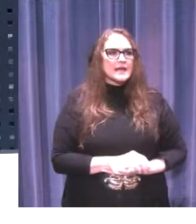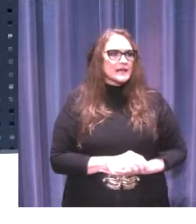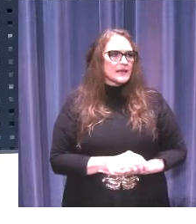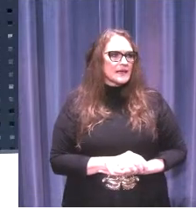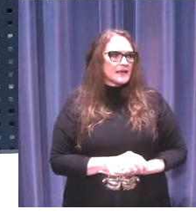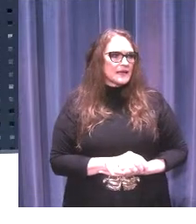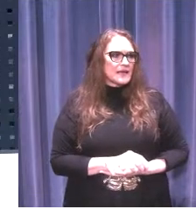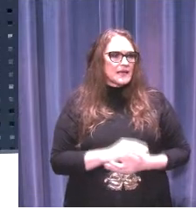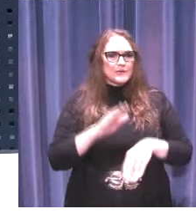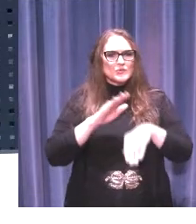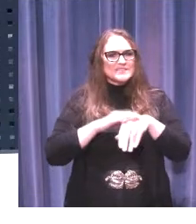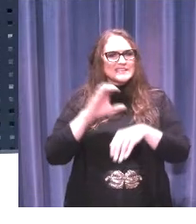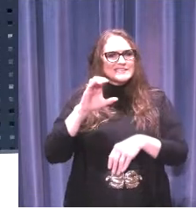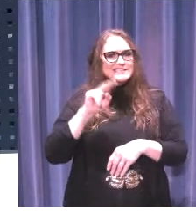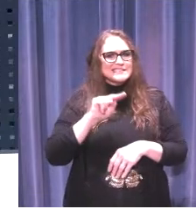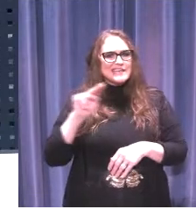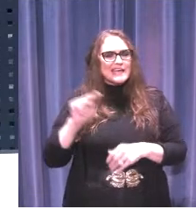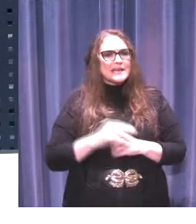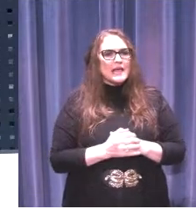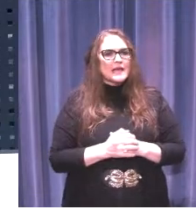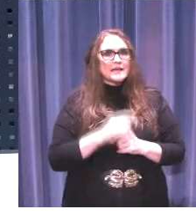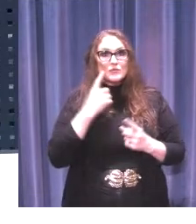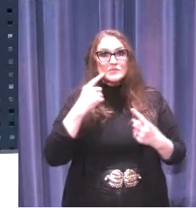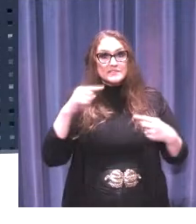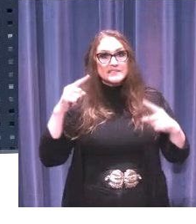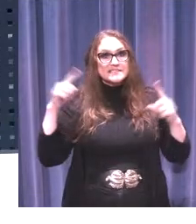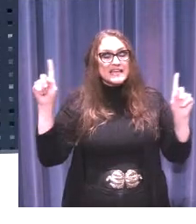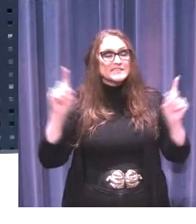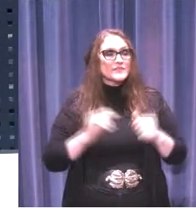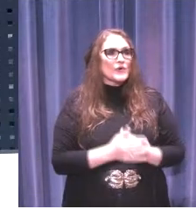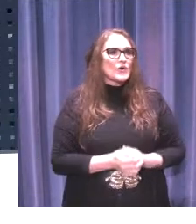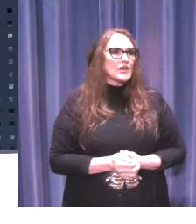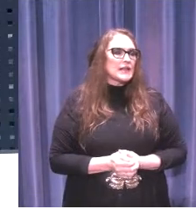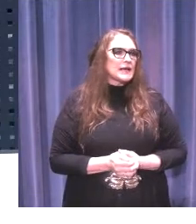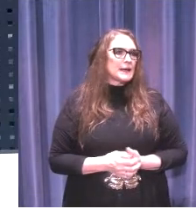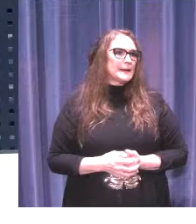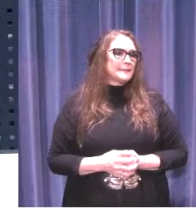on CNN. It was successful.